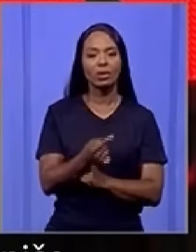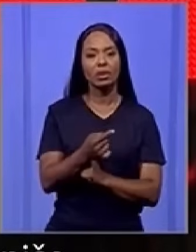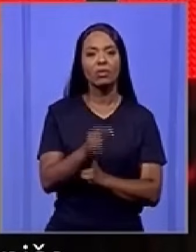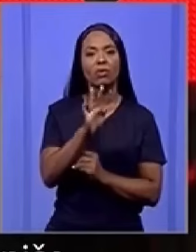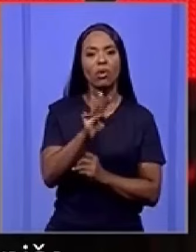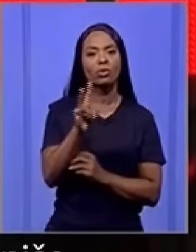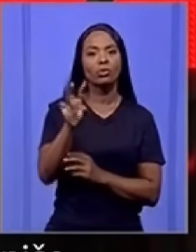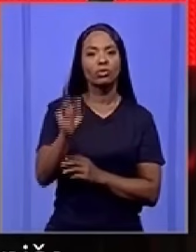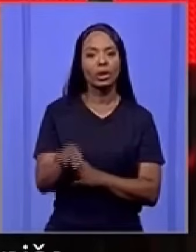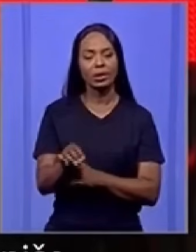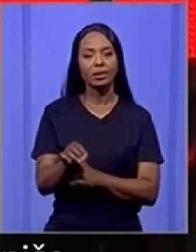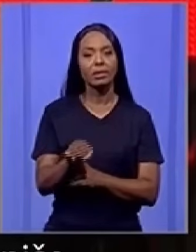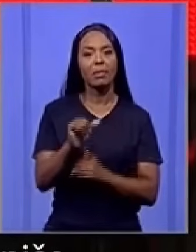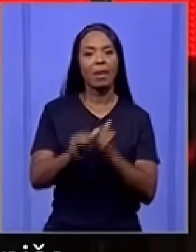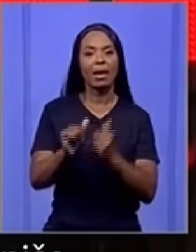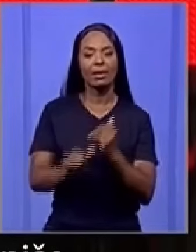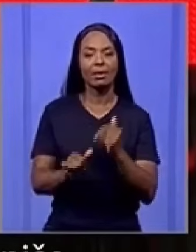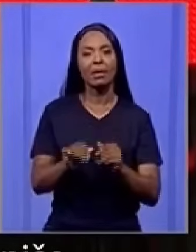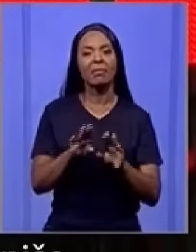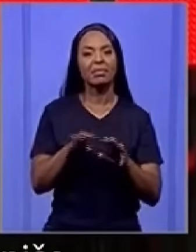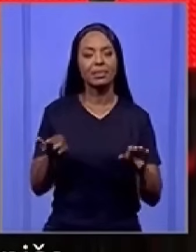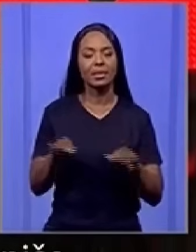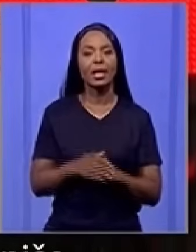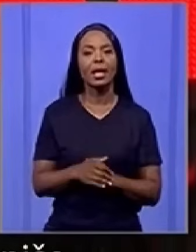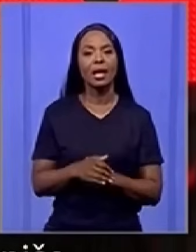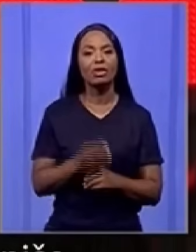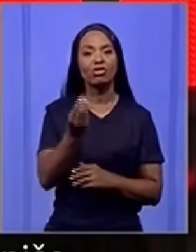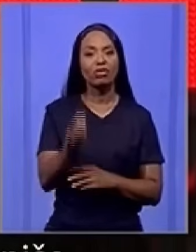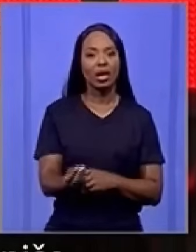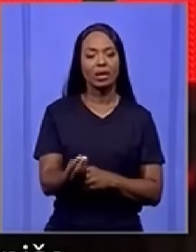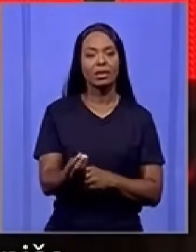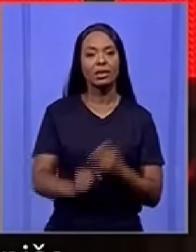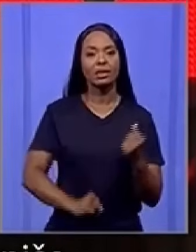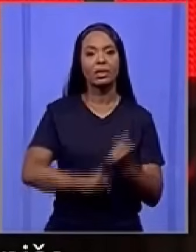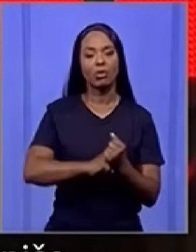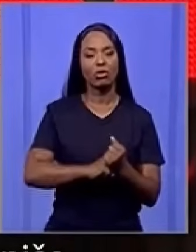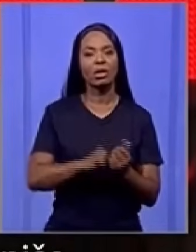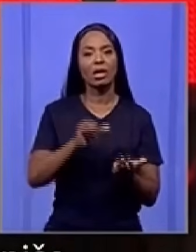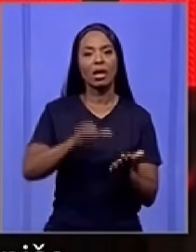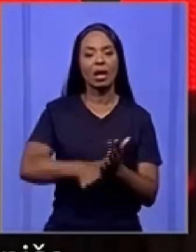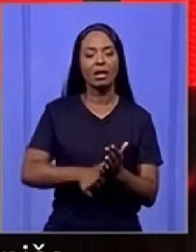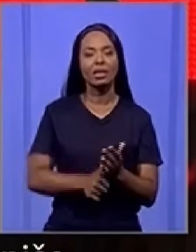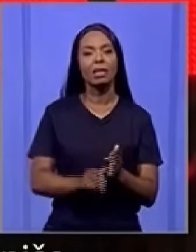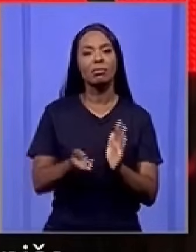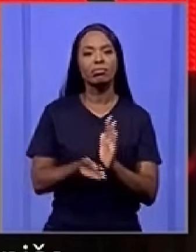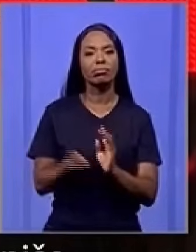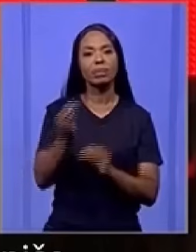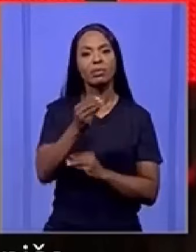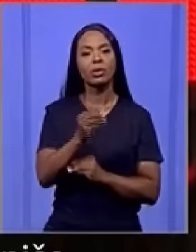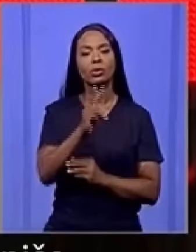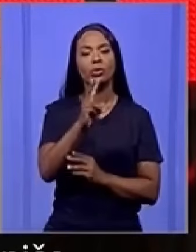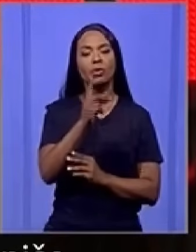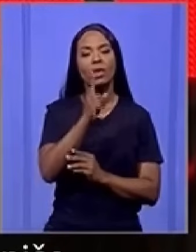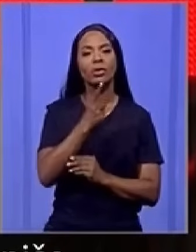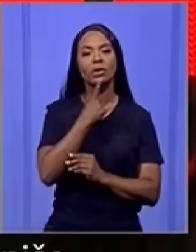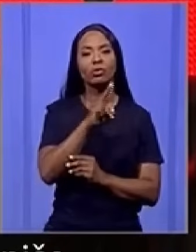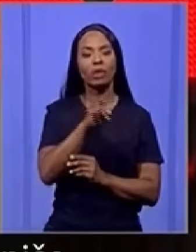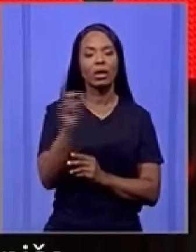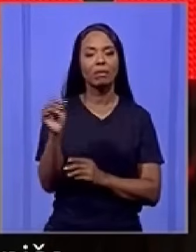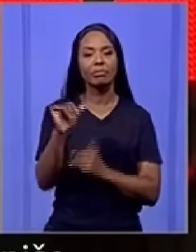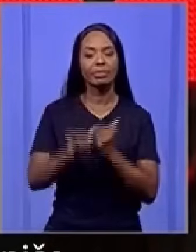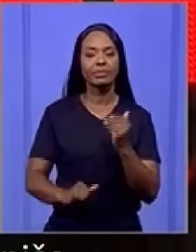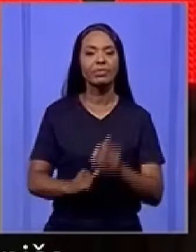4,220 per month. We want child support grant to be increased to 1,200 per